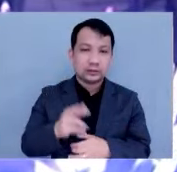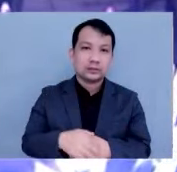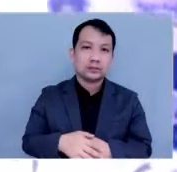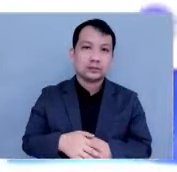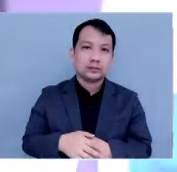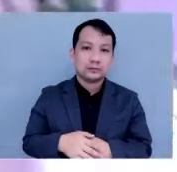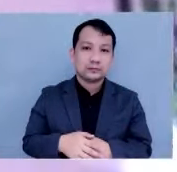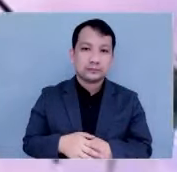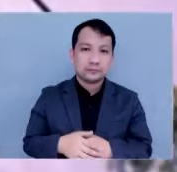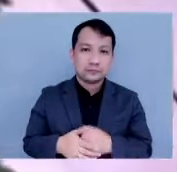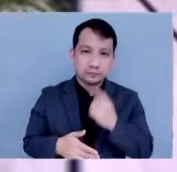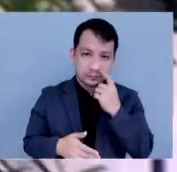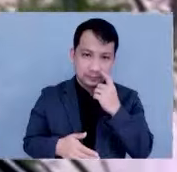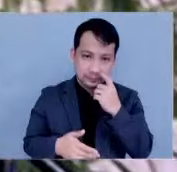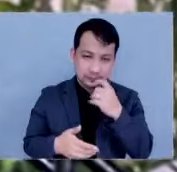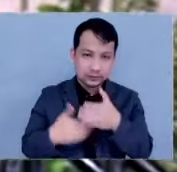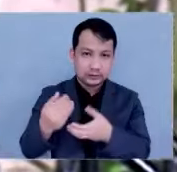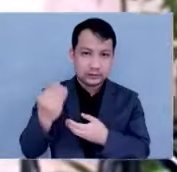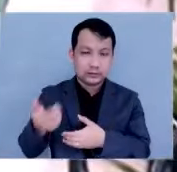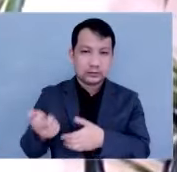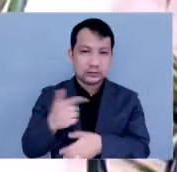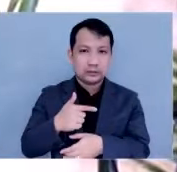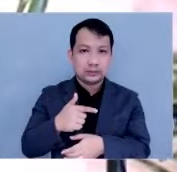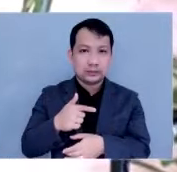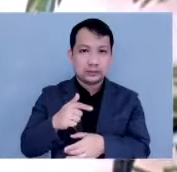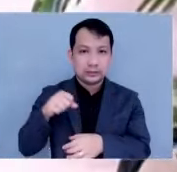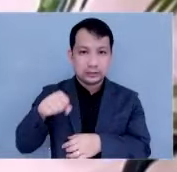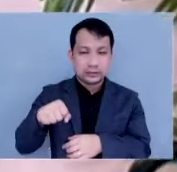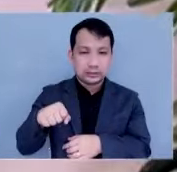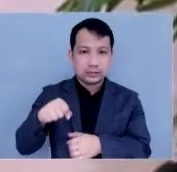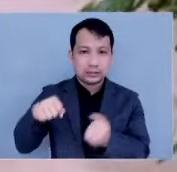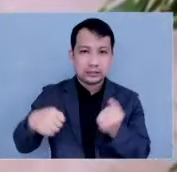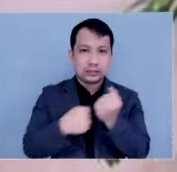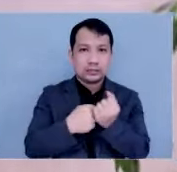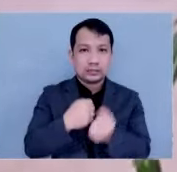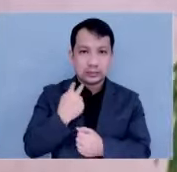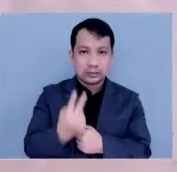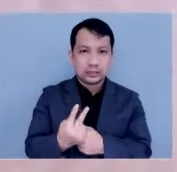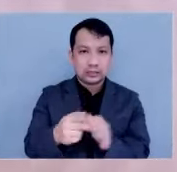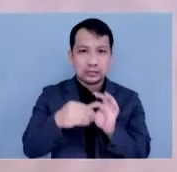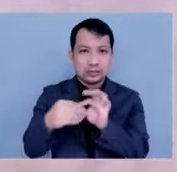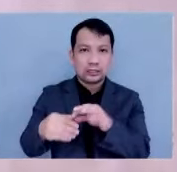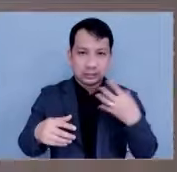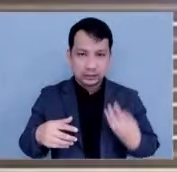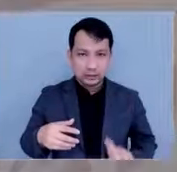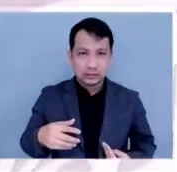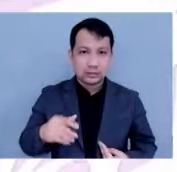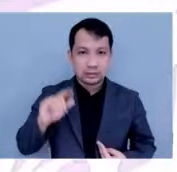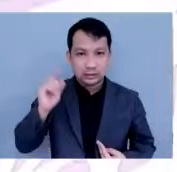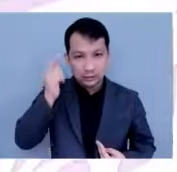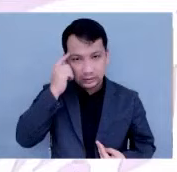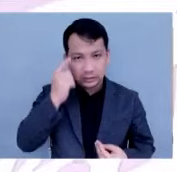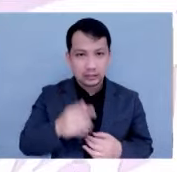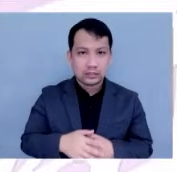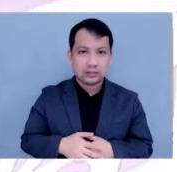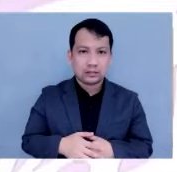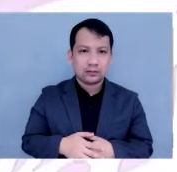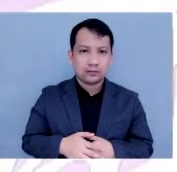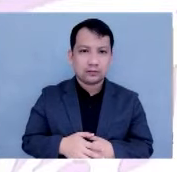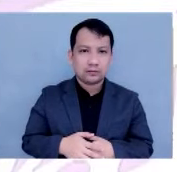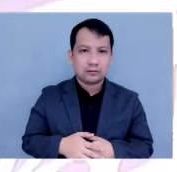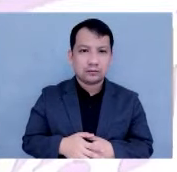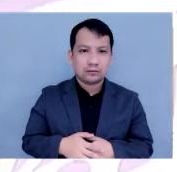Rodriguez. Nakuha niya raw ang endorsement ni Duterte. Siya raw ang magiging boses laban sa korupsyon sa pamahalaan. "I will never be allied